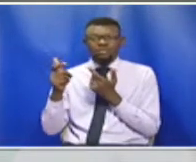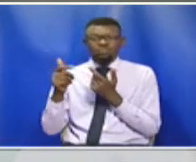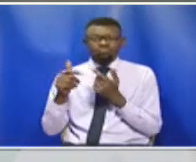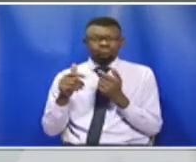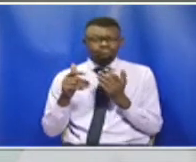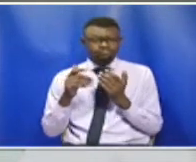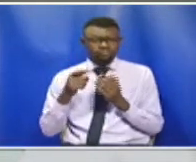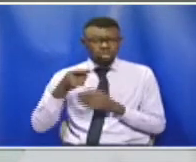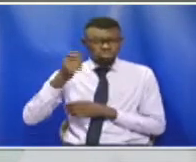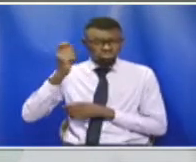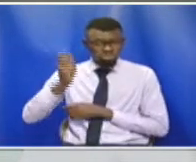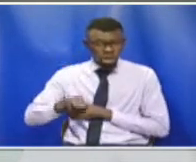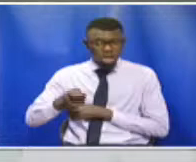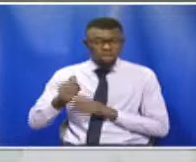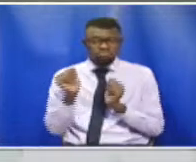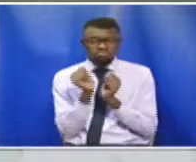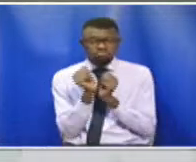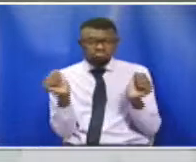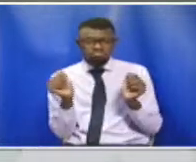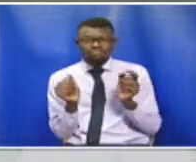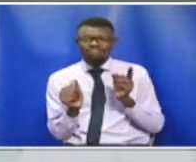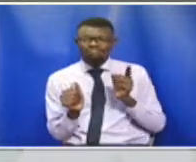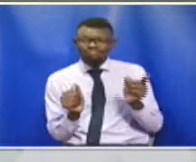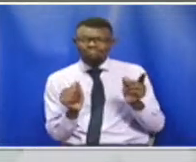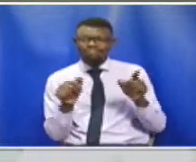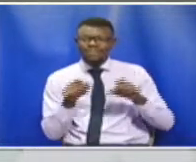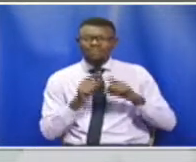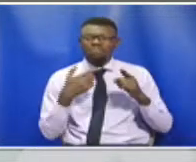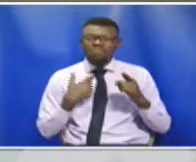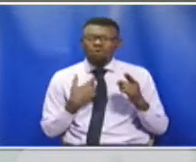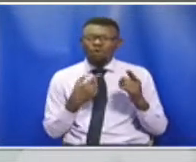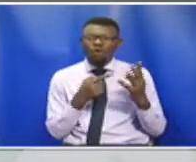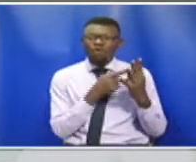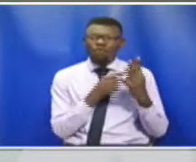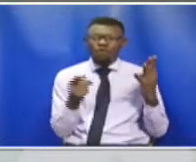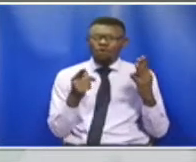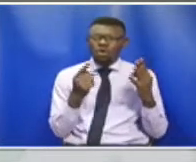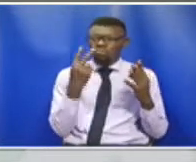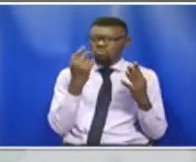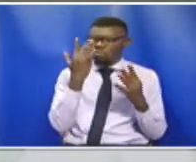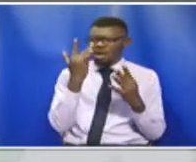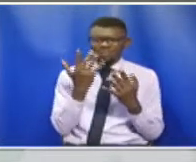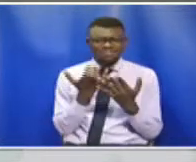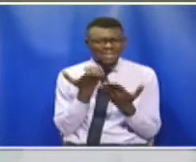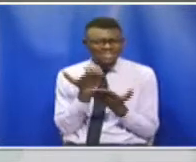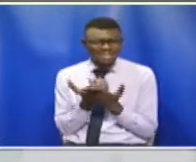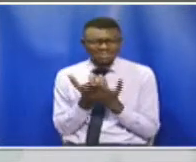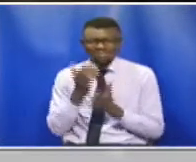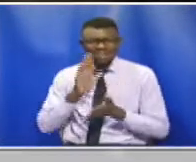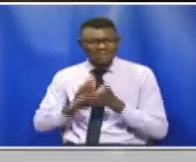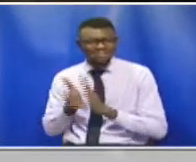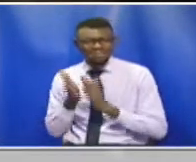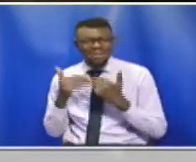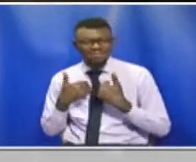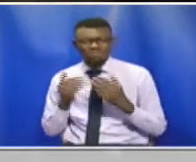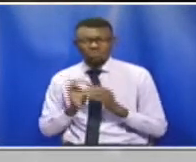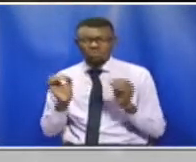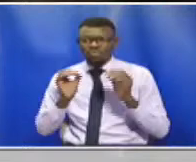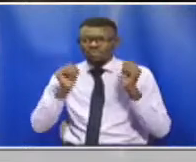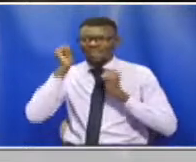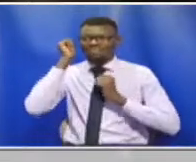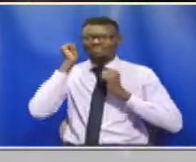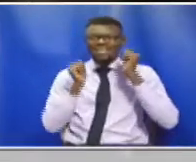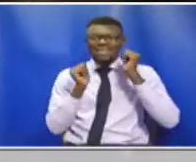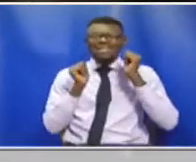Cheriot acquitted Echesa and four other suspects on the grounds of lack of evidence in the fake military arms tender.